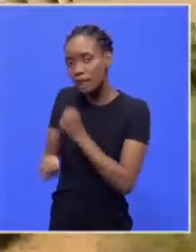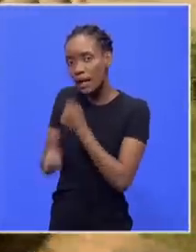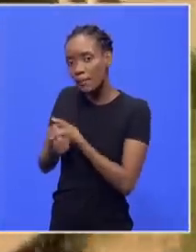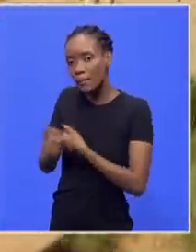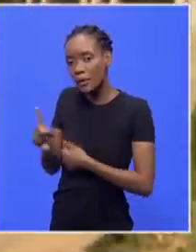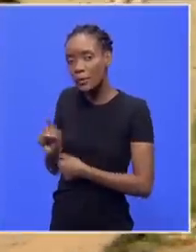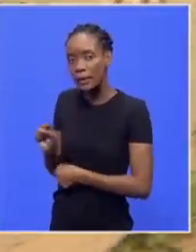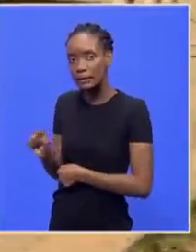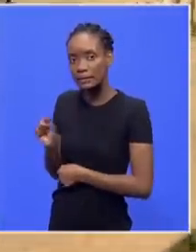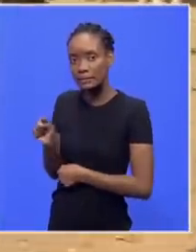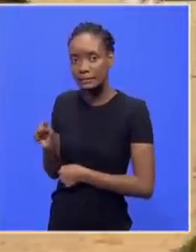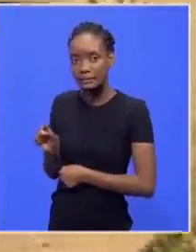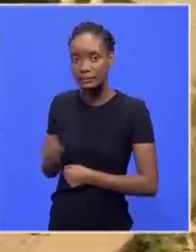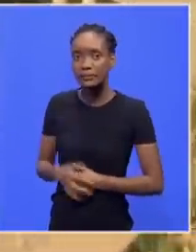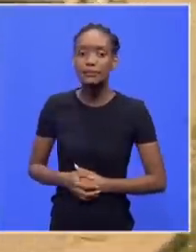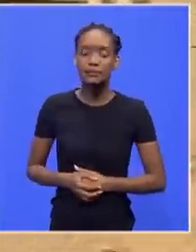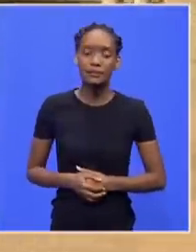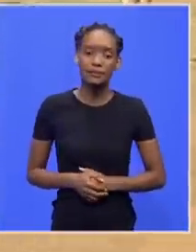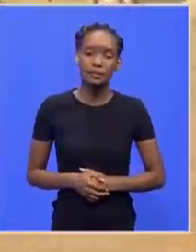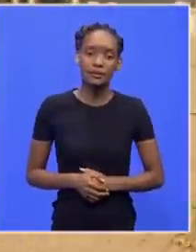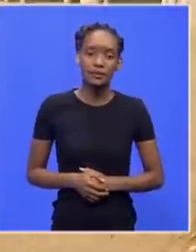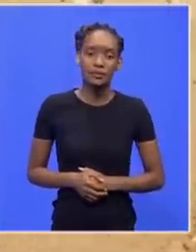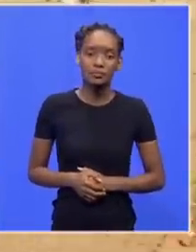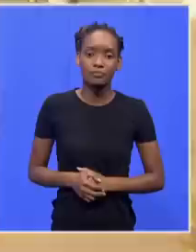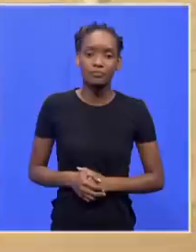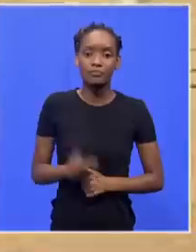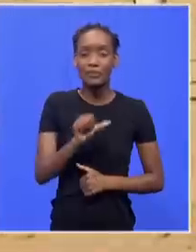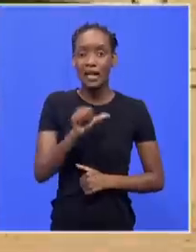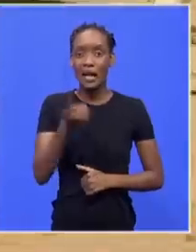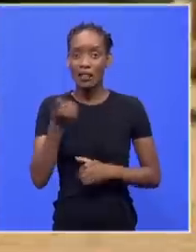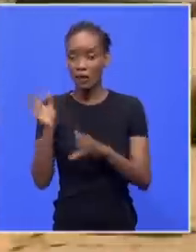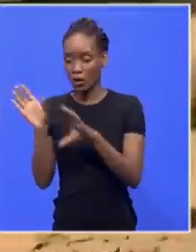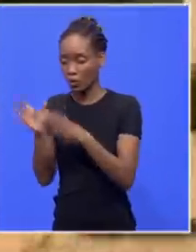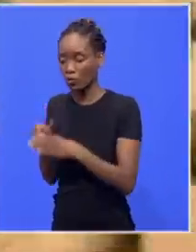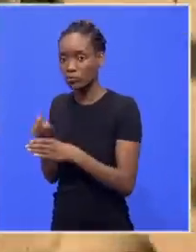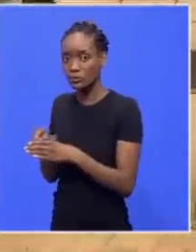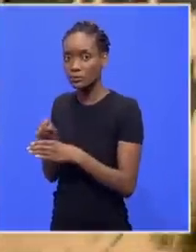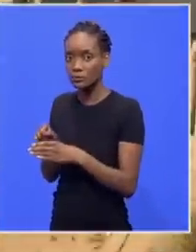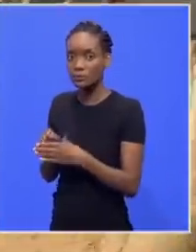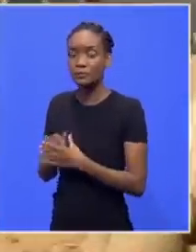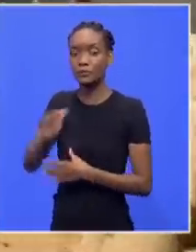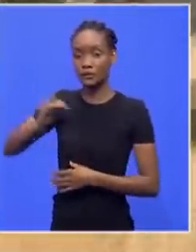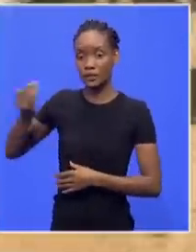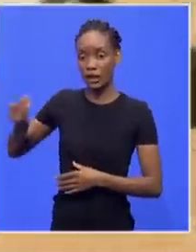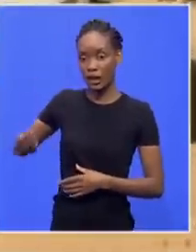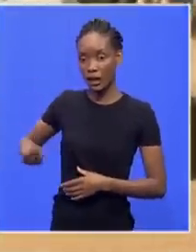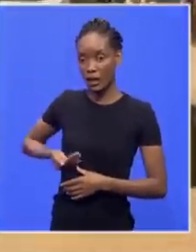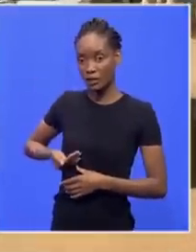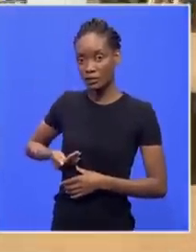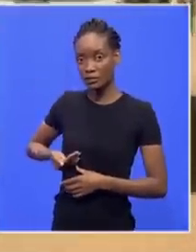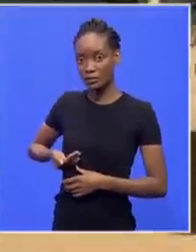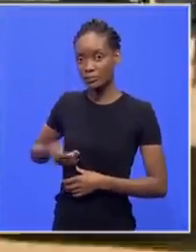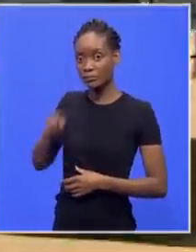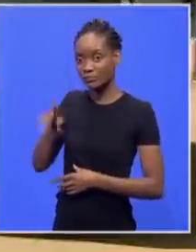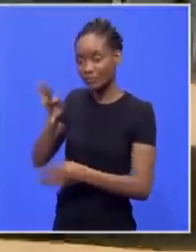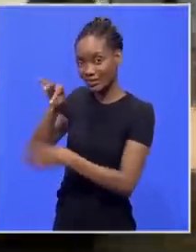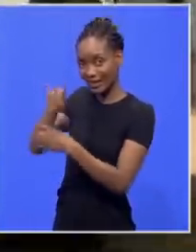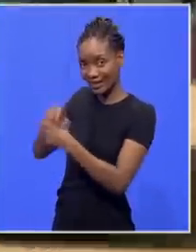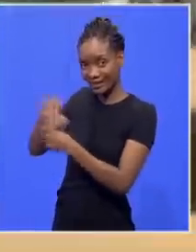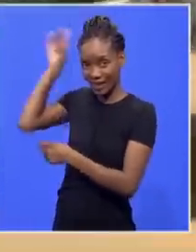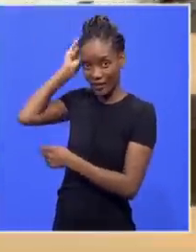of the road. Here's another group, this site. The lady that is in that van